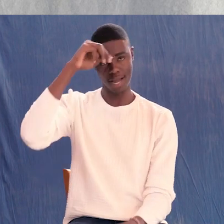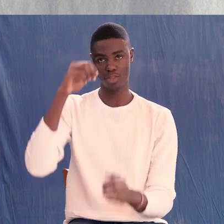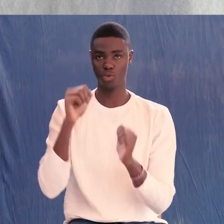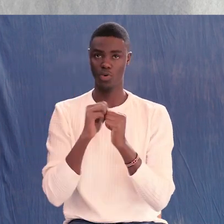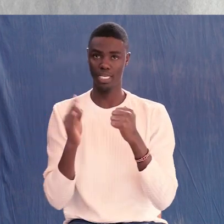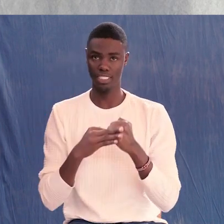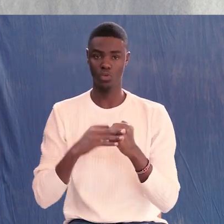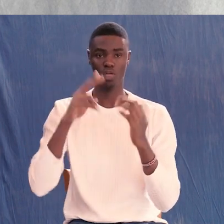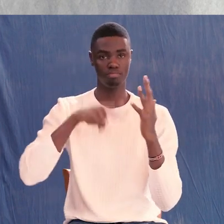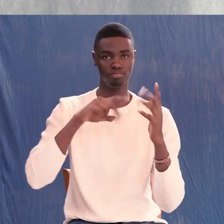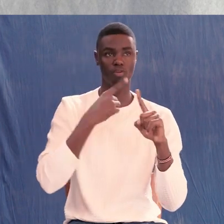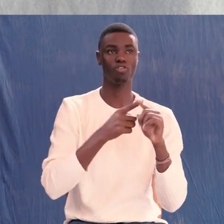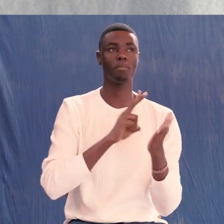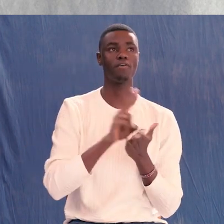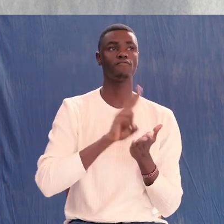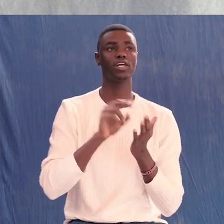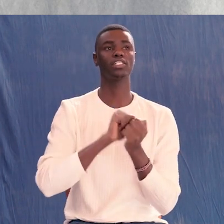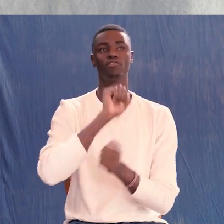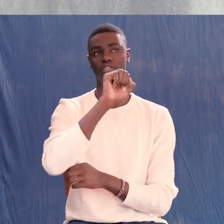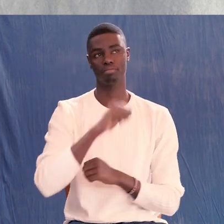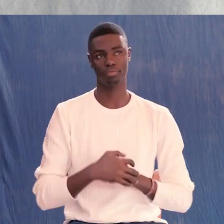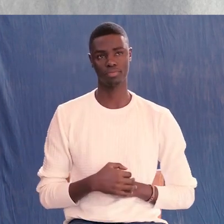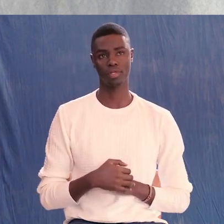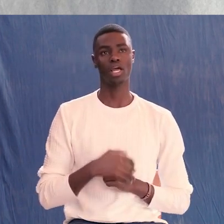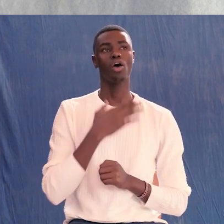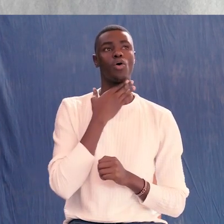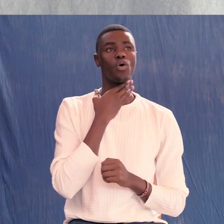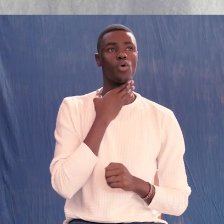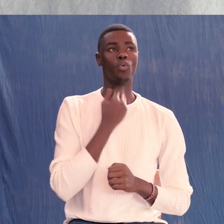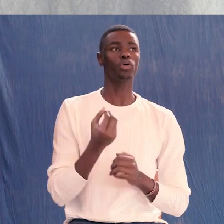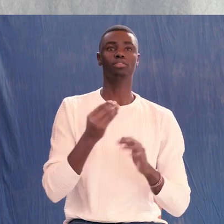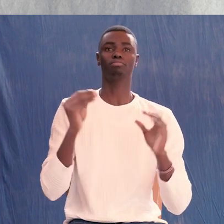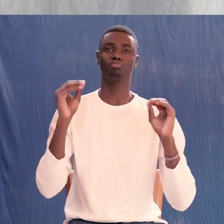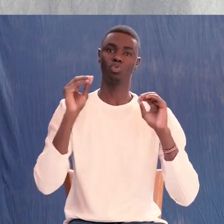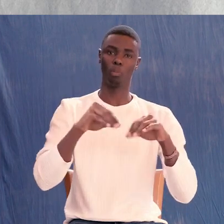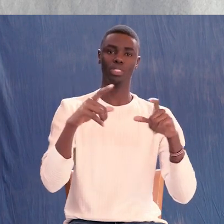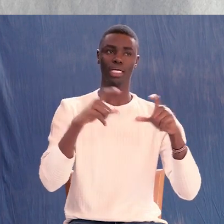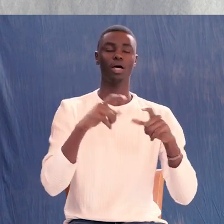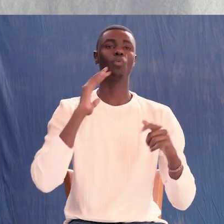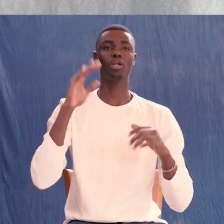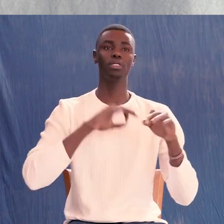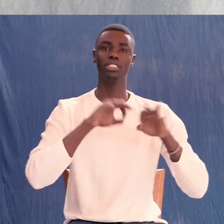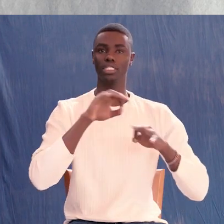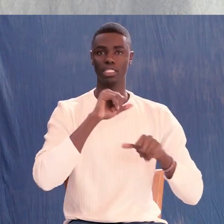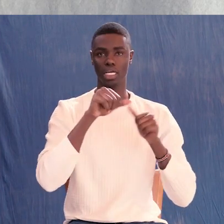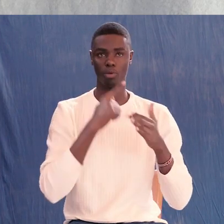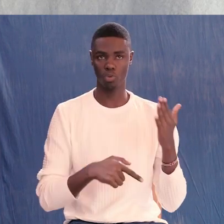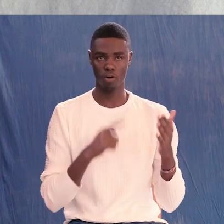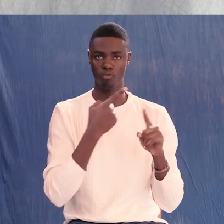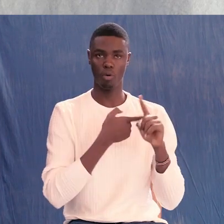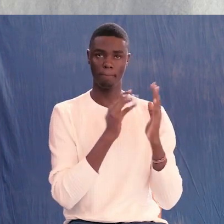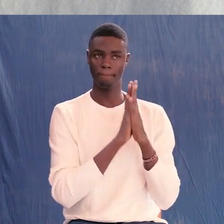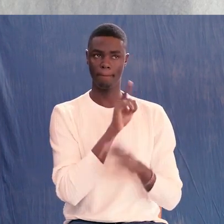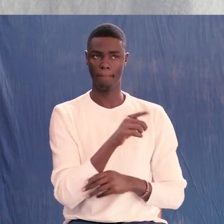We'll be reading from verse 15. And I want to just put all my cards on the table and tell you what I'll be talking about. From this passage,